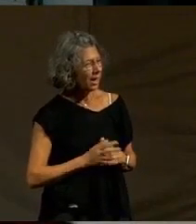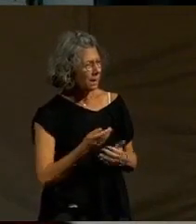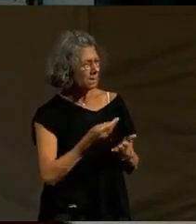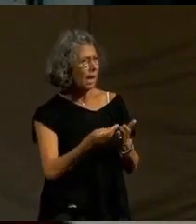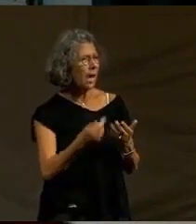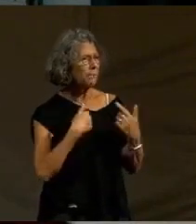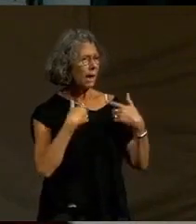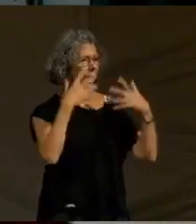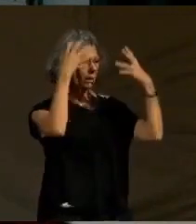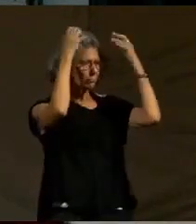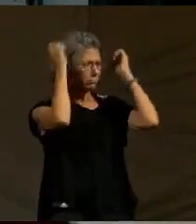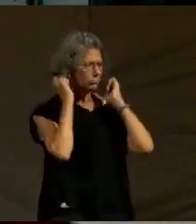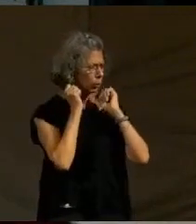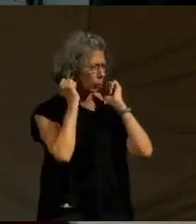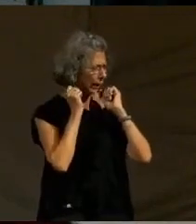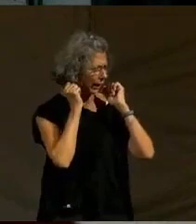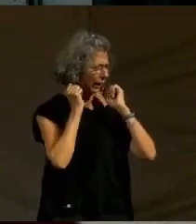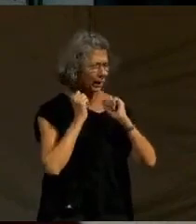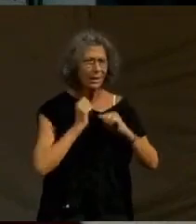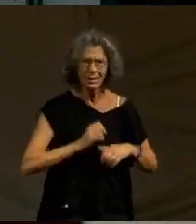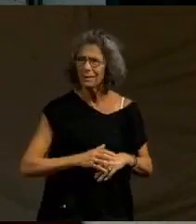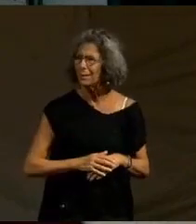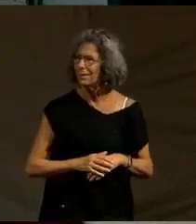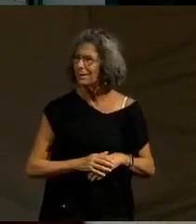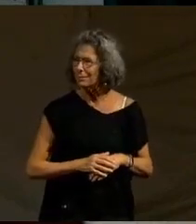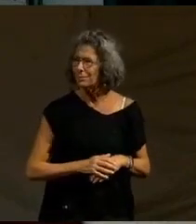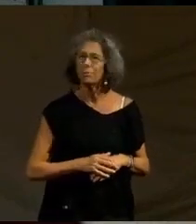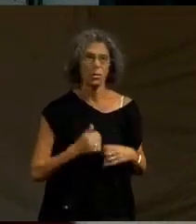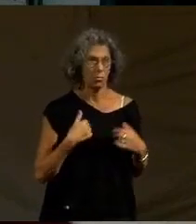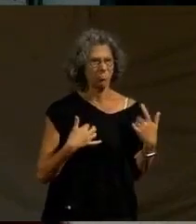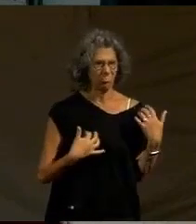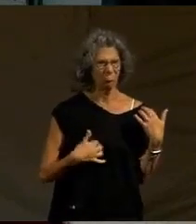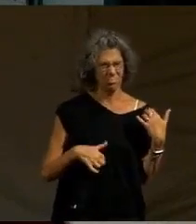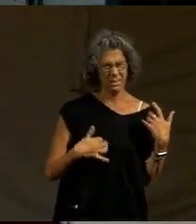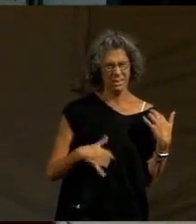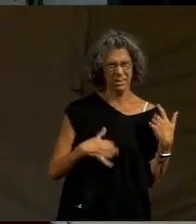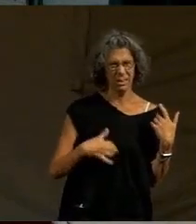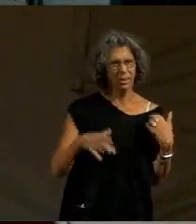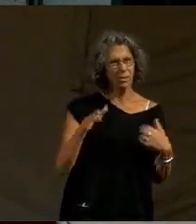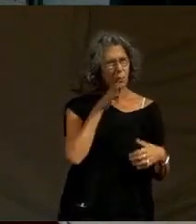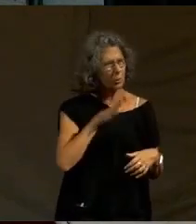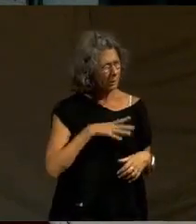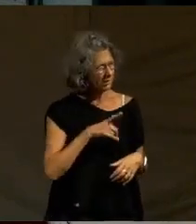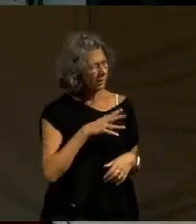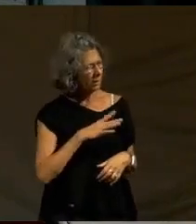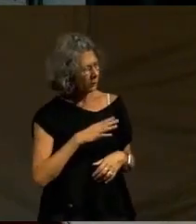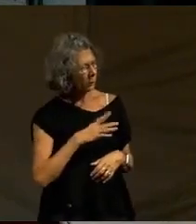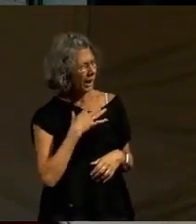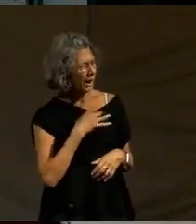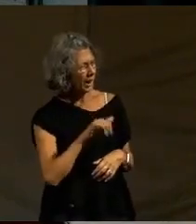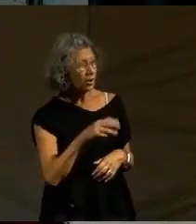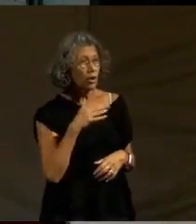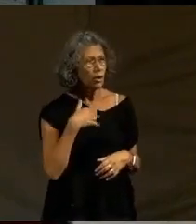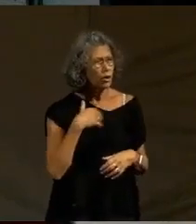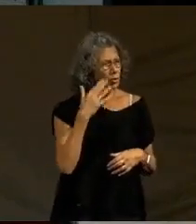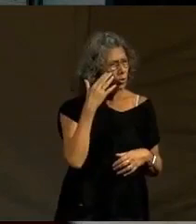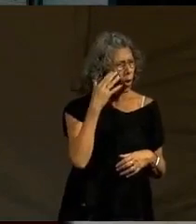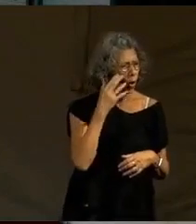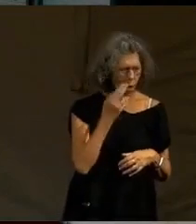time. She said, ooh, baby, I like that. Say, do you play any Howlin' Wolf?